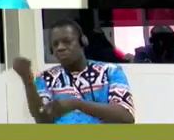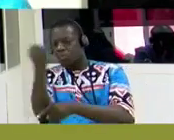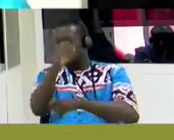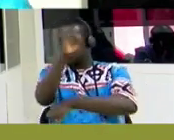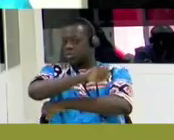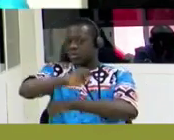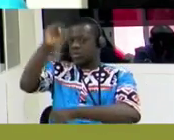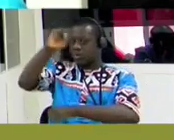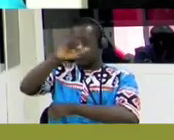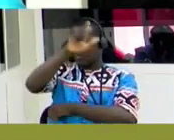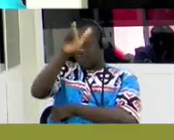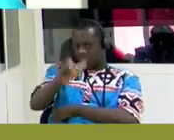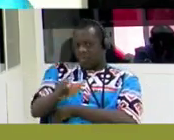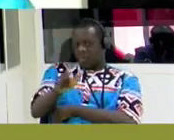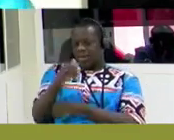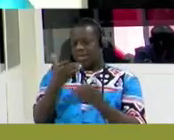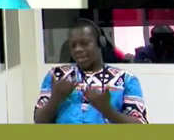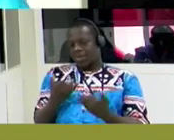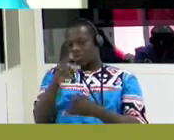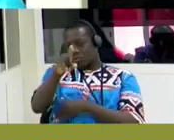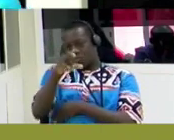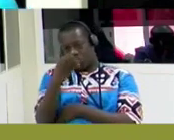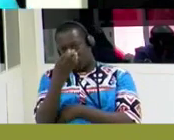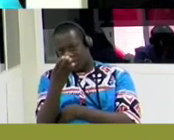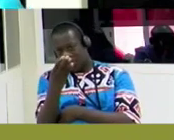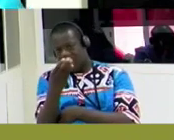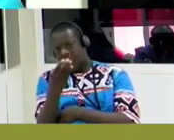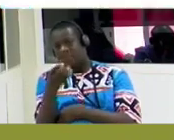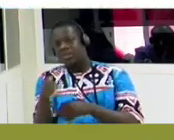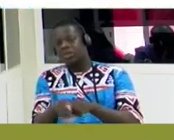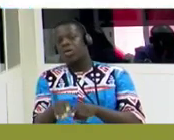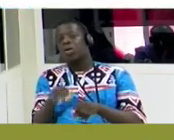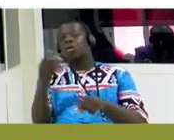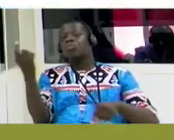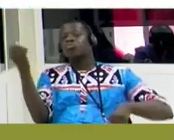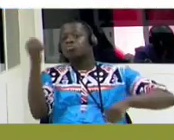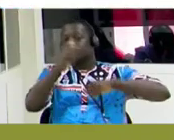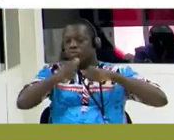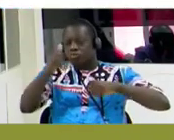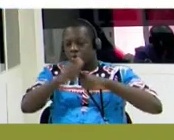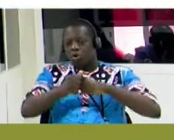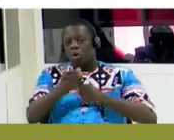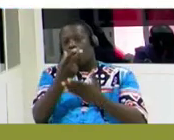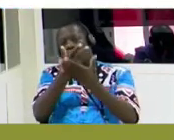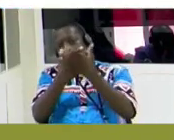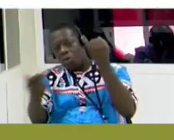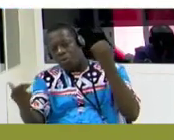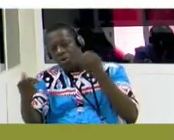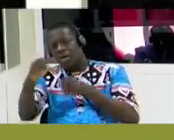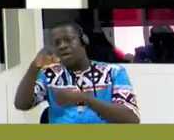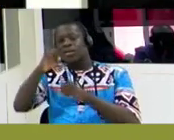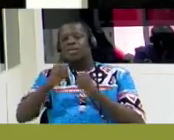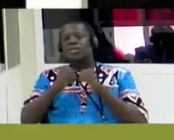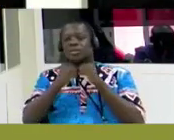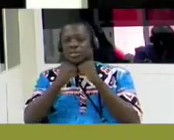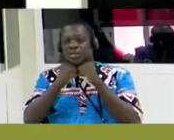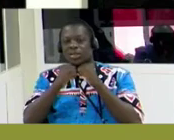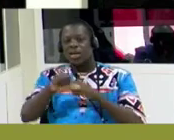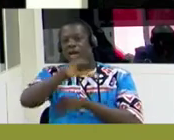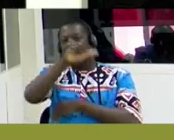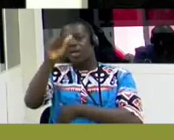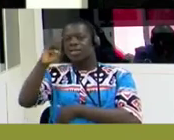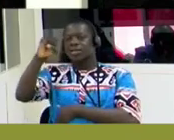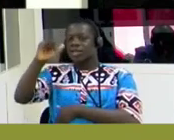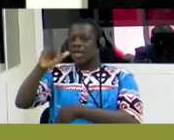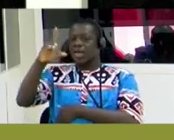Sabali and Sadibu Haidara was conducted by who? By Alhaji Martin. What do you say to the suggestion that